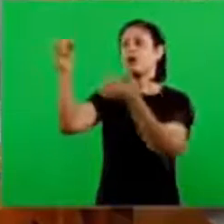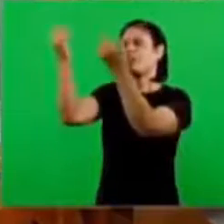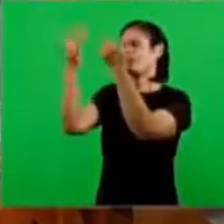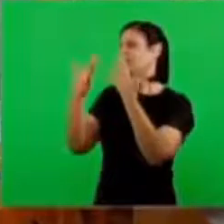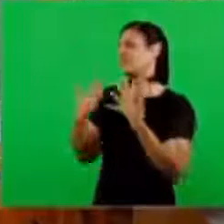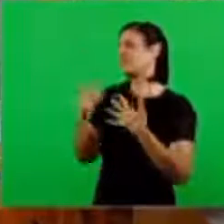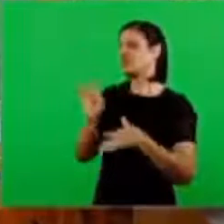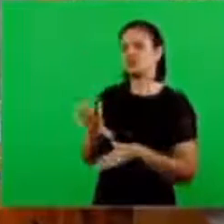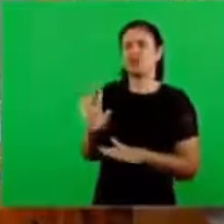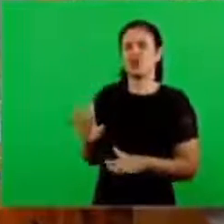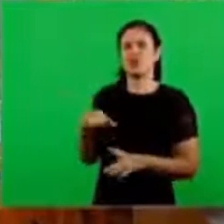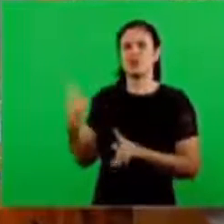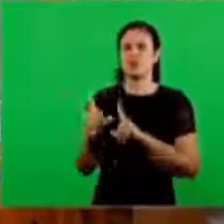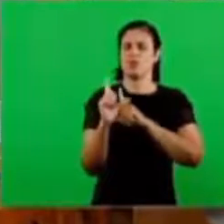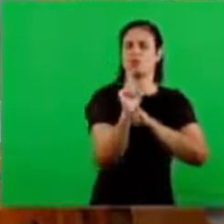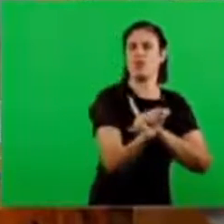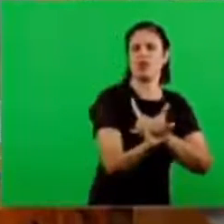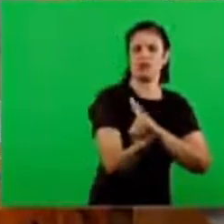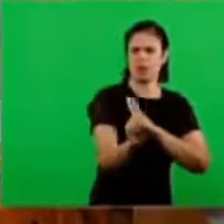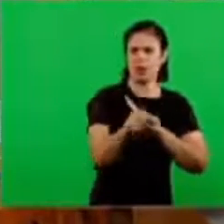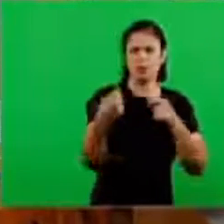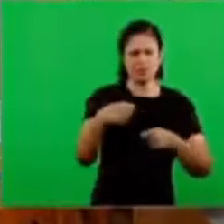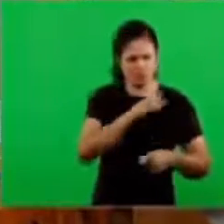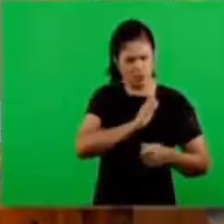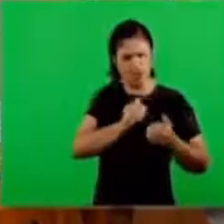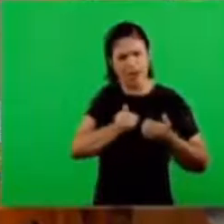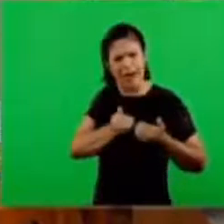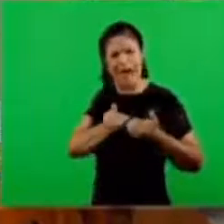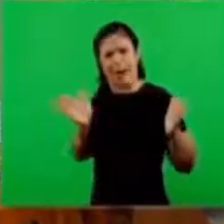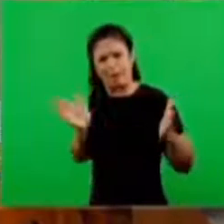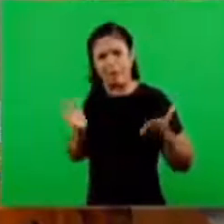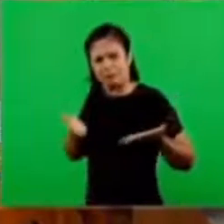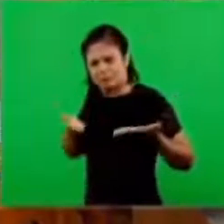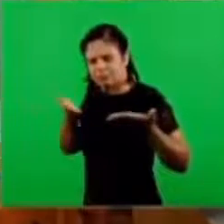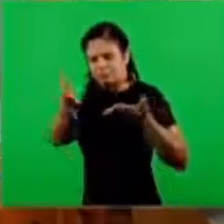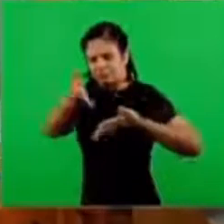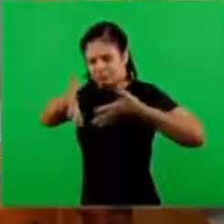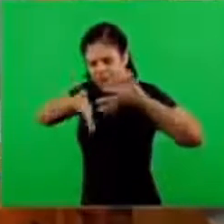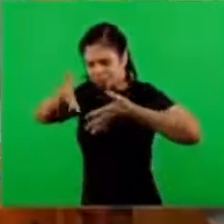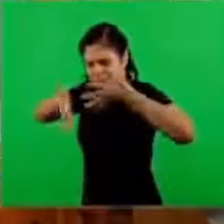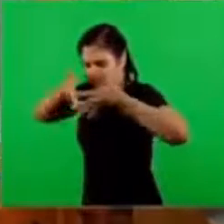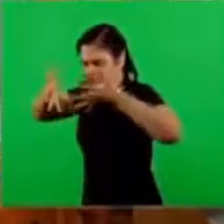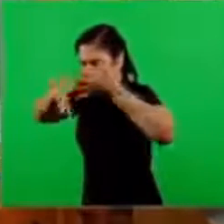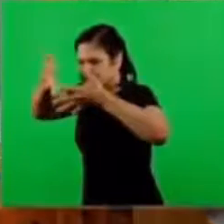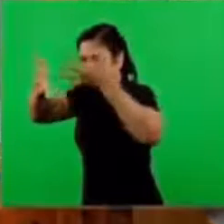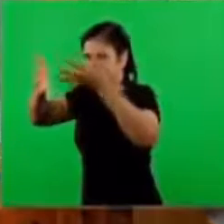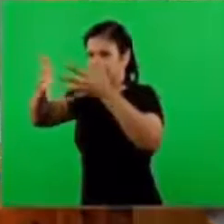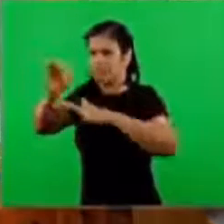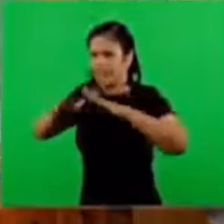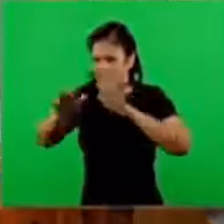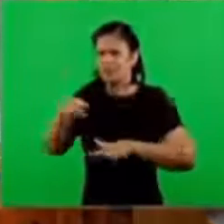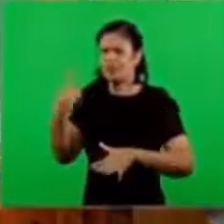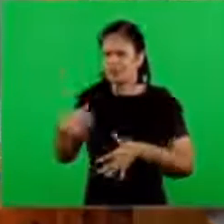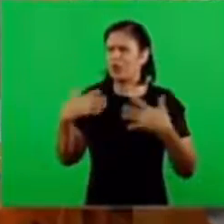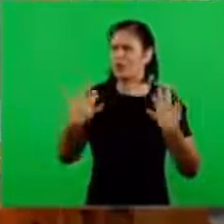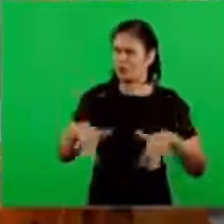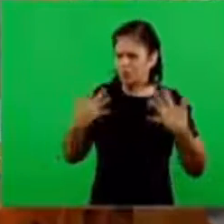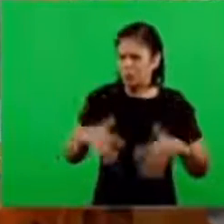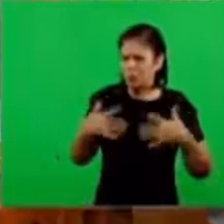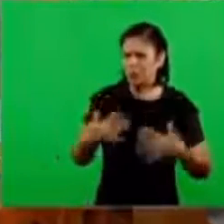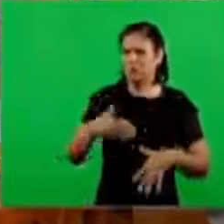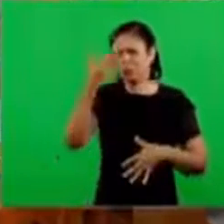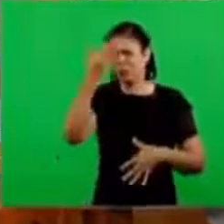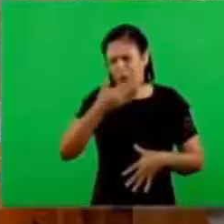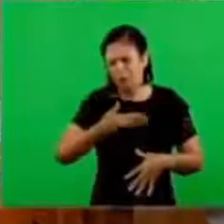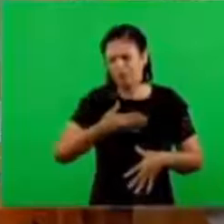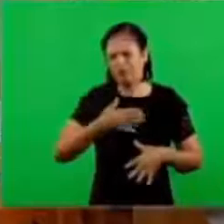to offer the service, and then He is pleased because it comes from heart. Are we afflicted? Yes, we're going to the